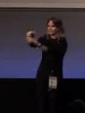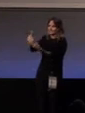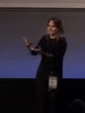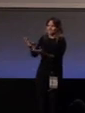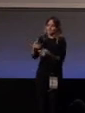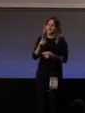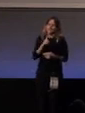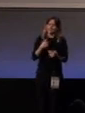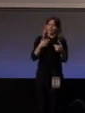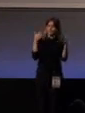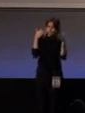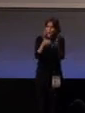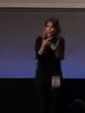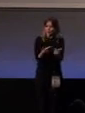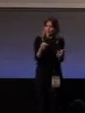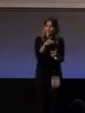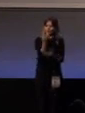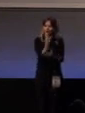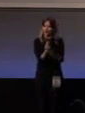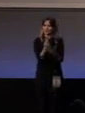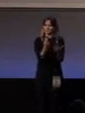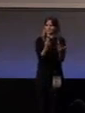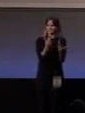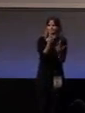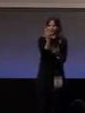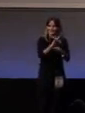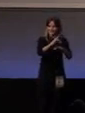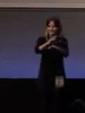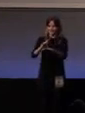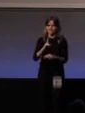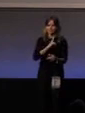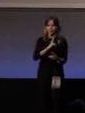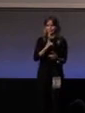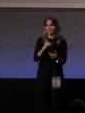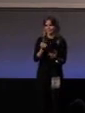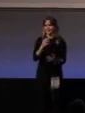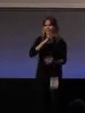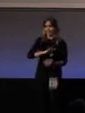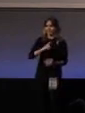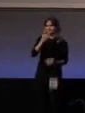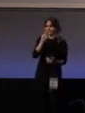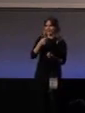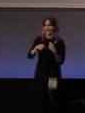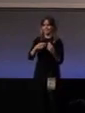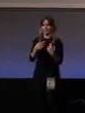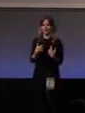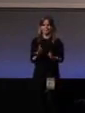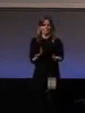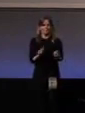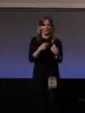artiest picos de het great advantage bij can be in responsible dit is not for